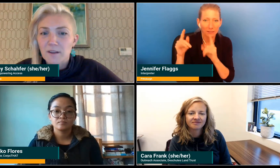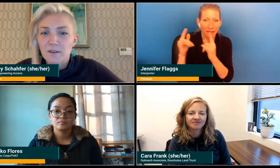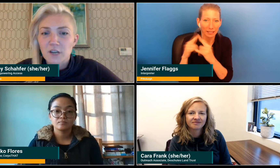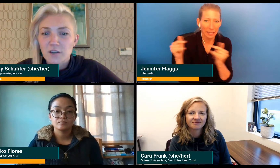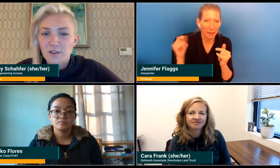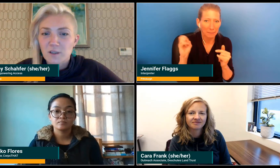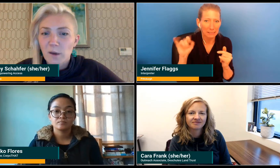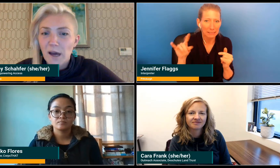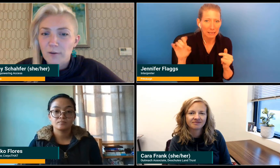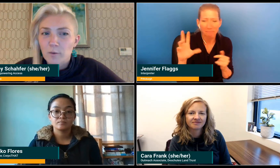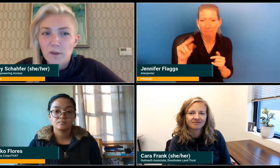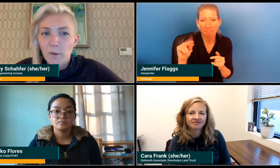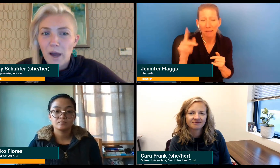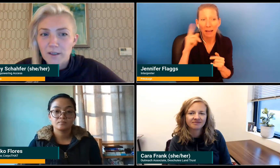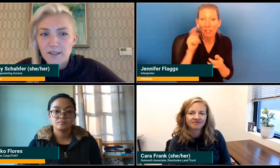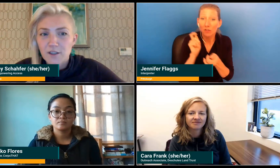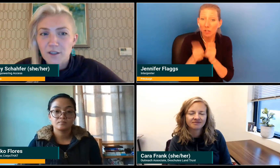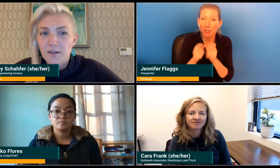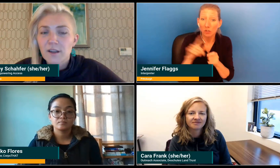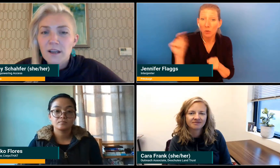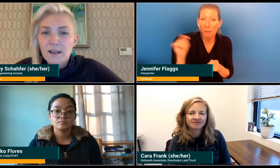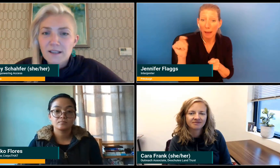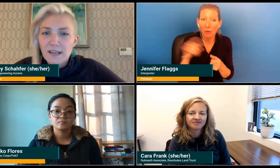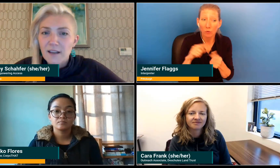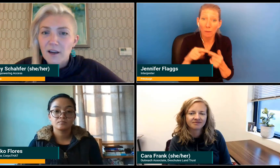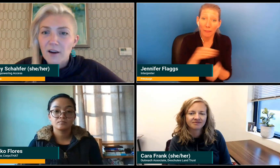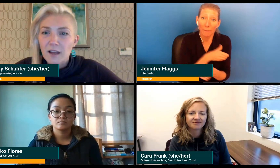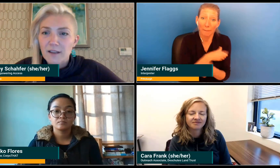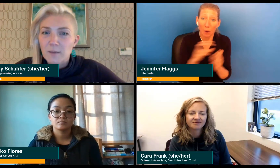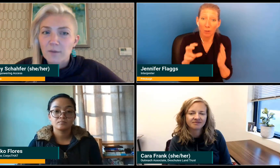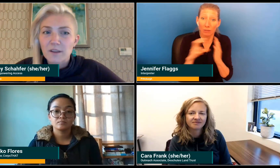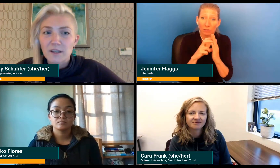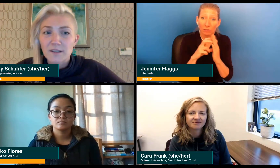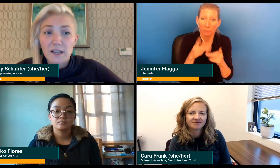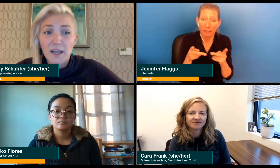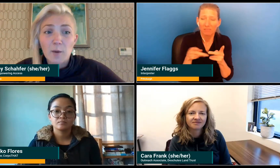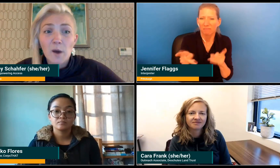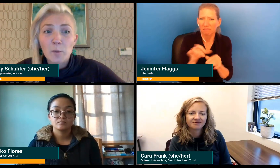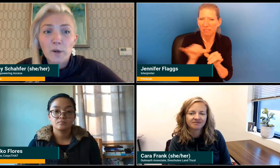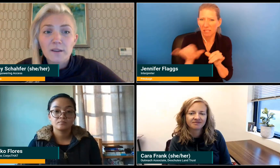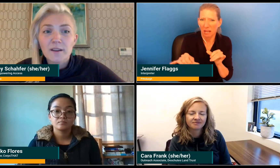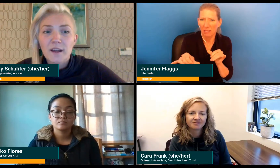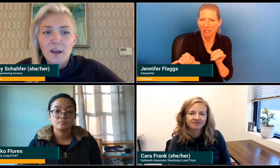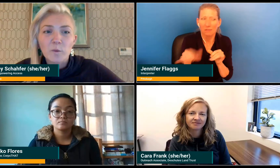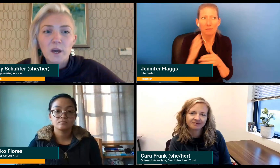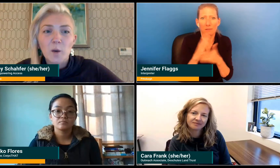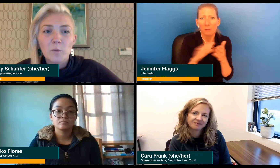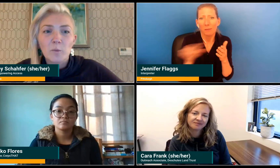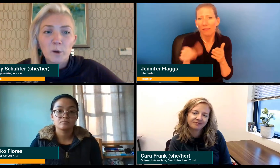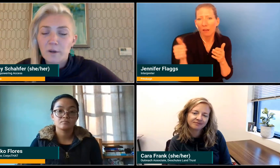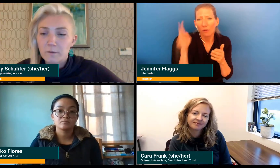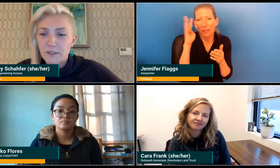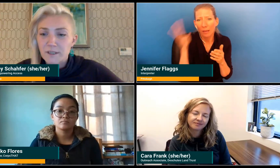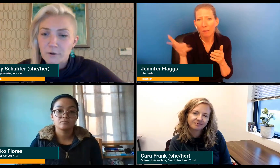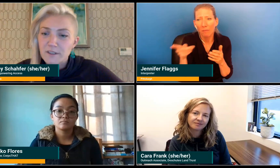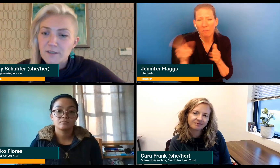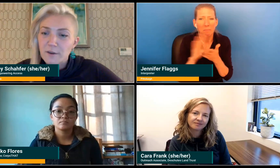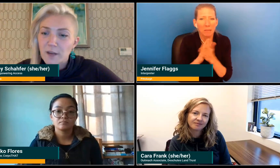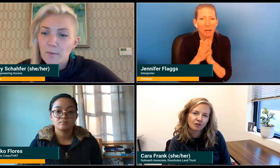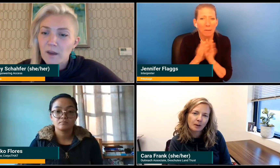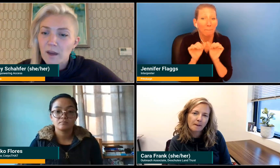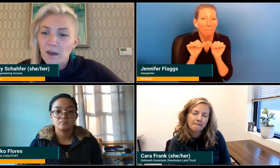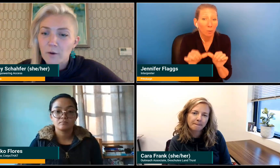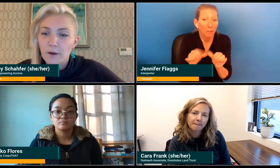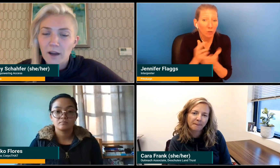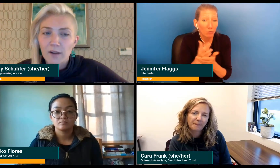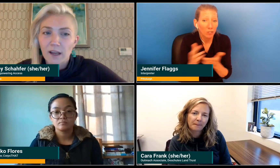some of the changes to the bathroom and the power station stay there, and some of the things that they came up with have become permanent resources for